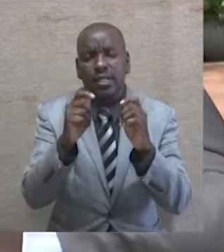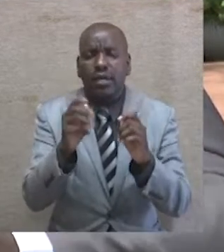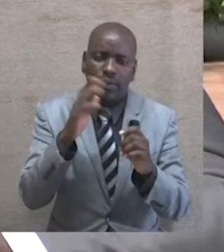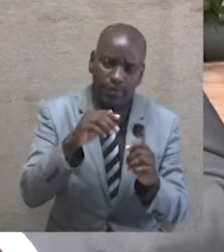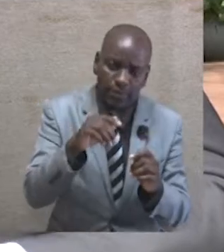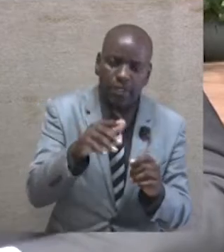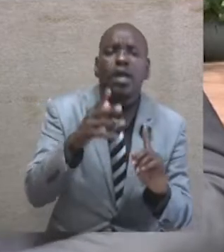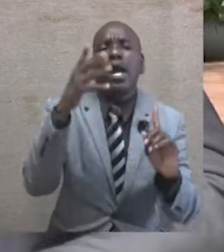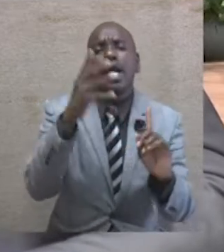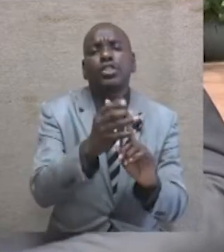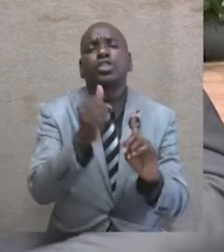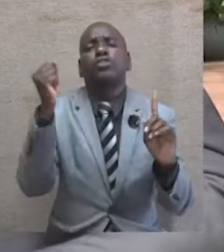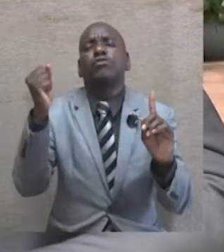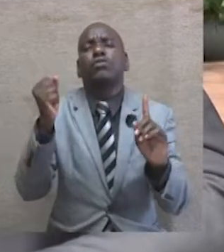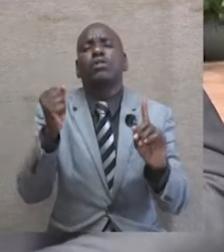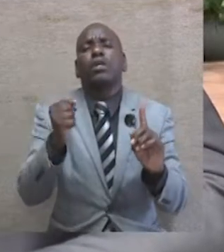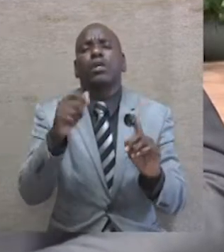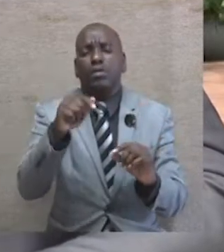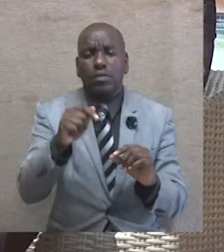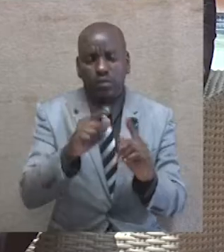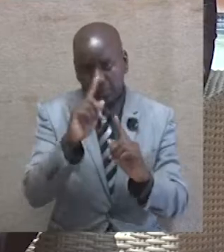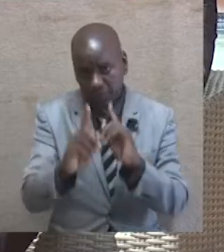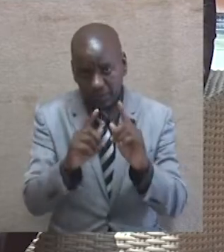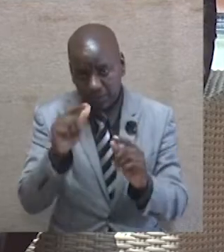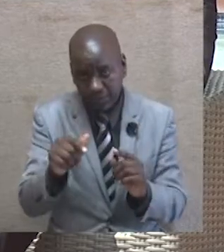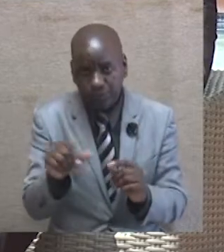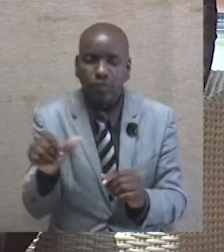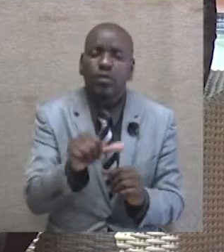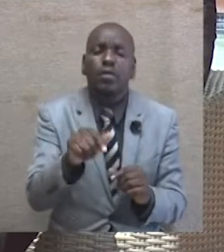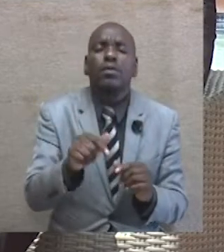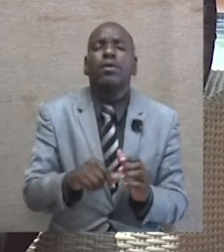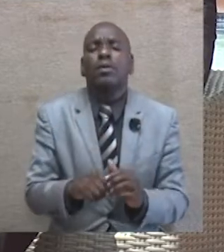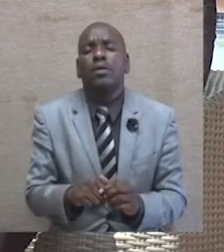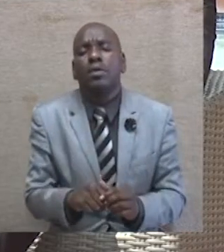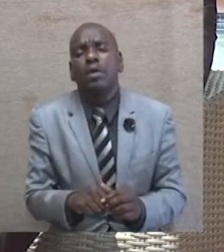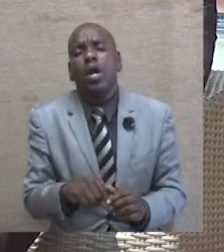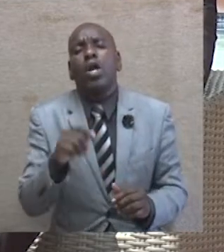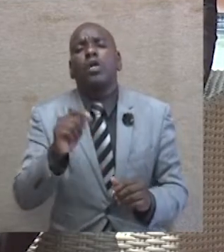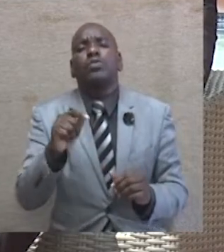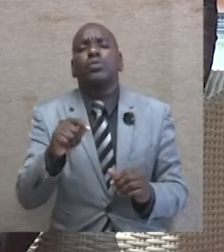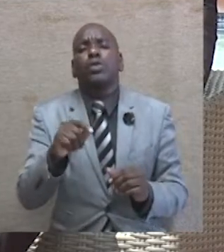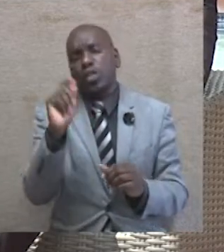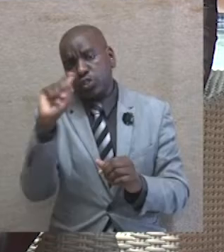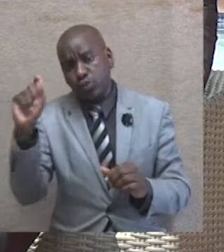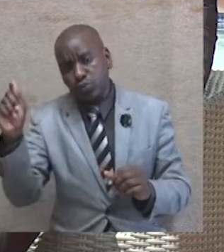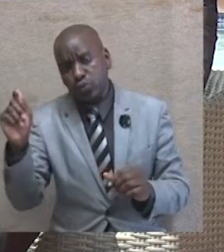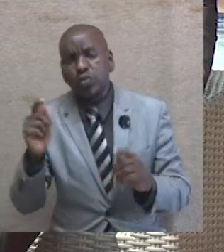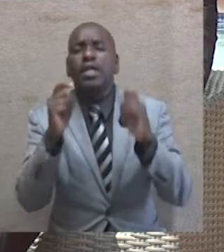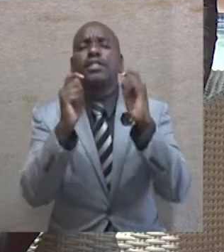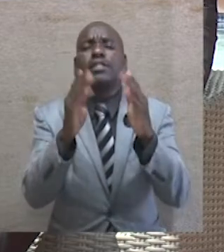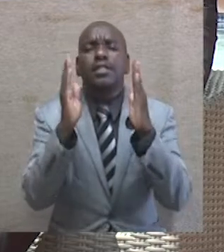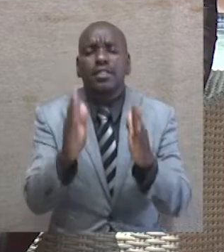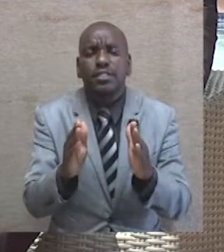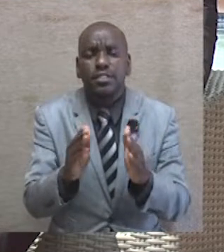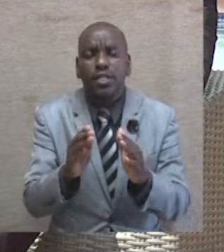so that at the end of the day we achieve our expected outcomes in relation to SRHR. But taking into perspective, yes, do we have in schools right